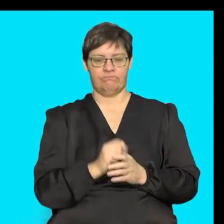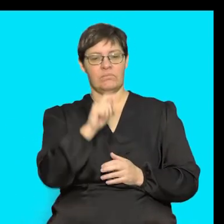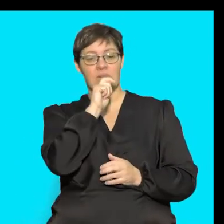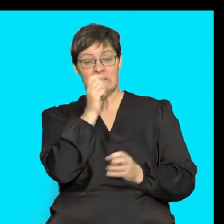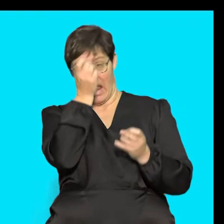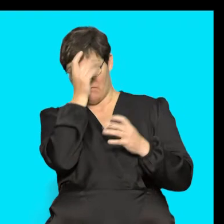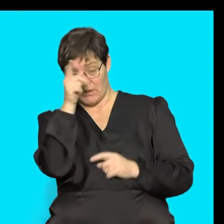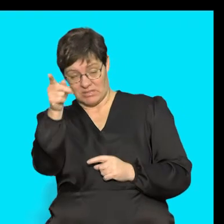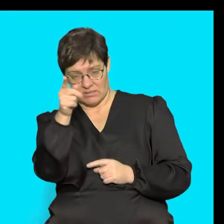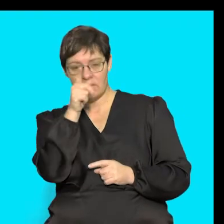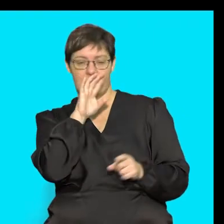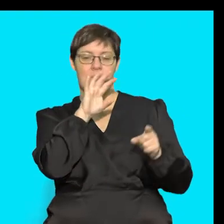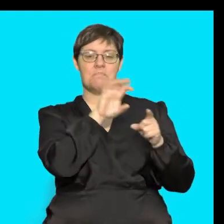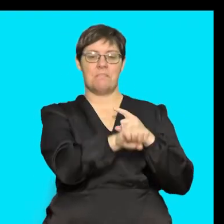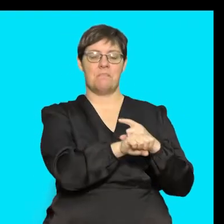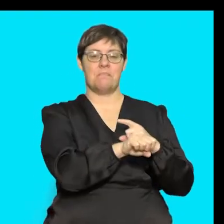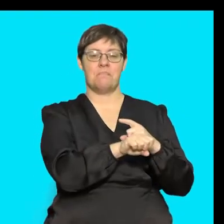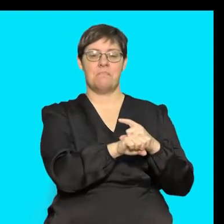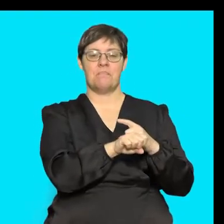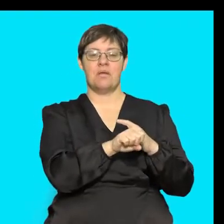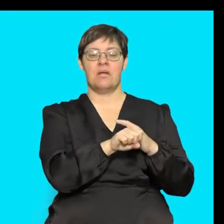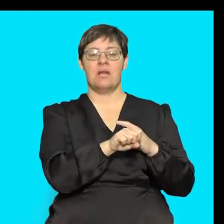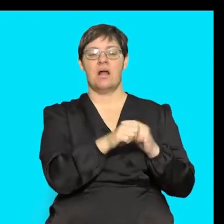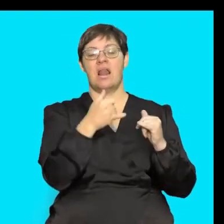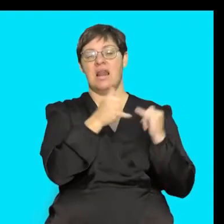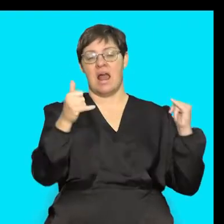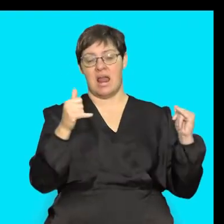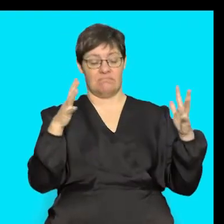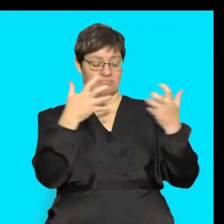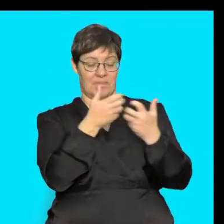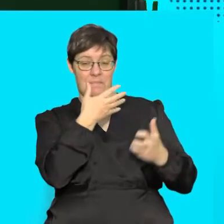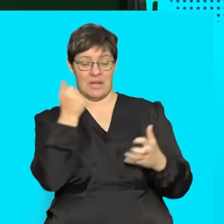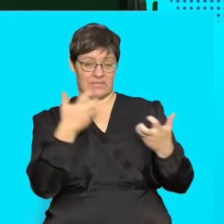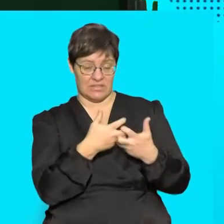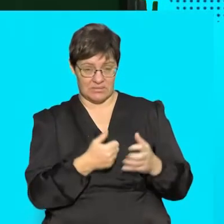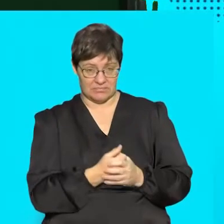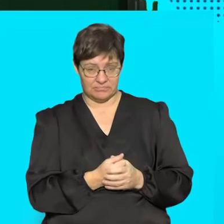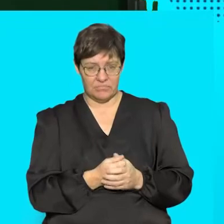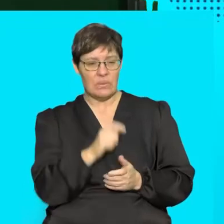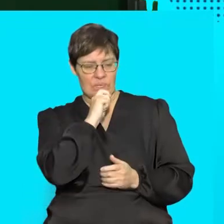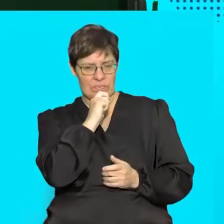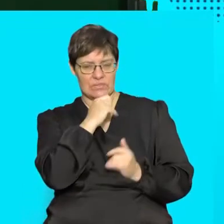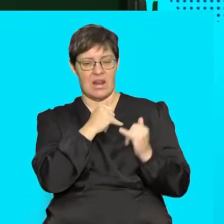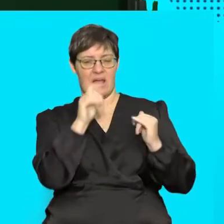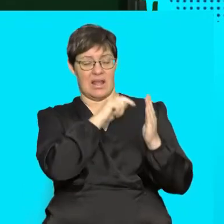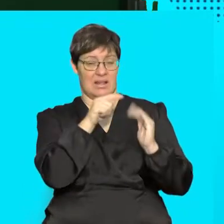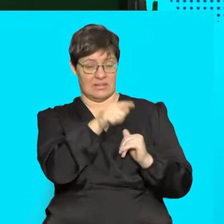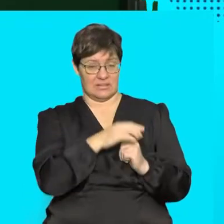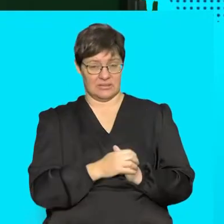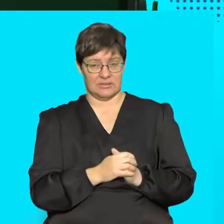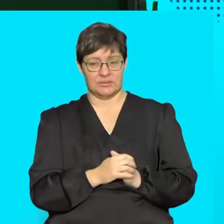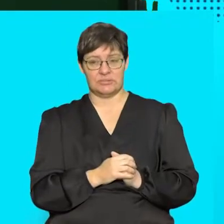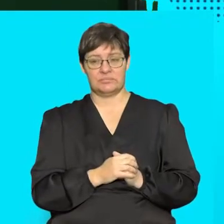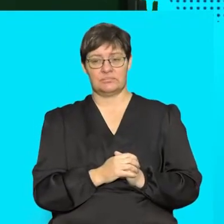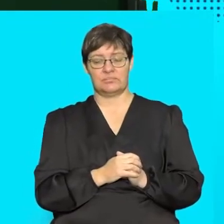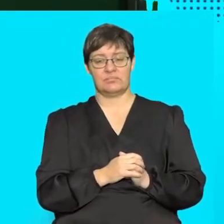And we use the data to find the least square line or the line of regression, which we did using our calculator, okay? Now